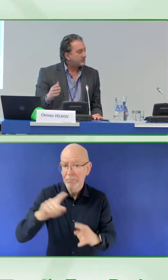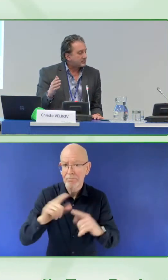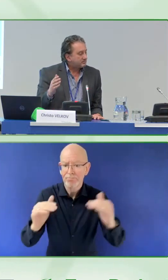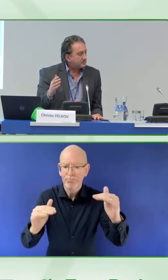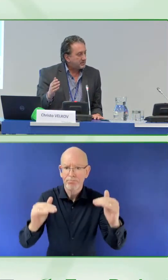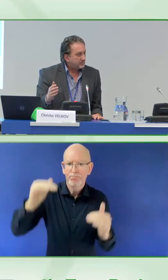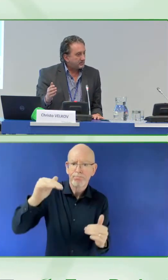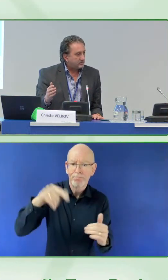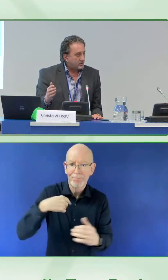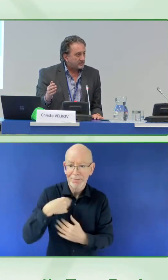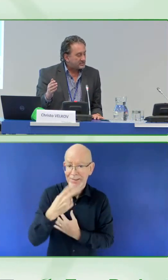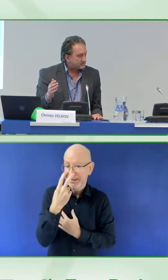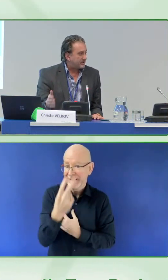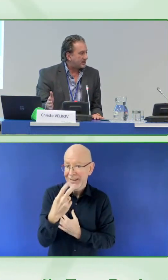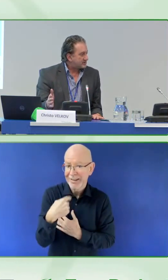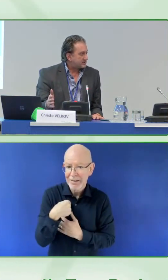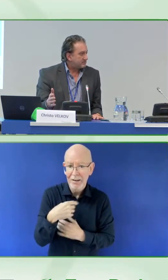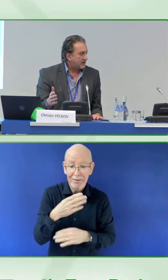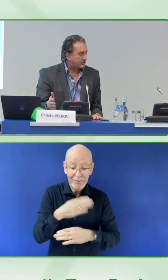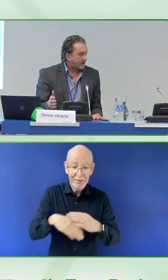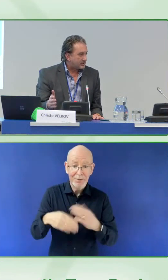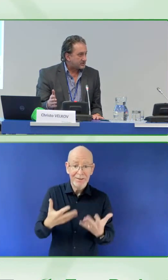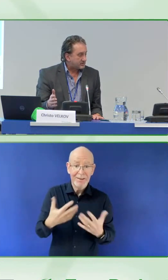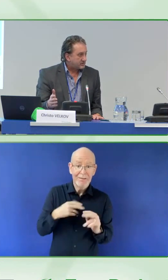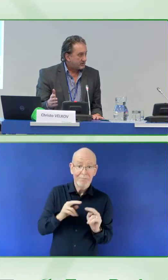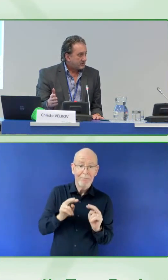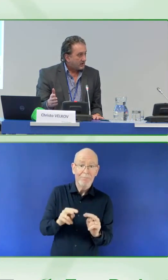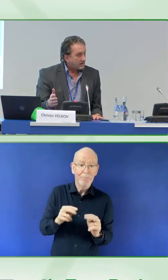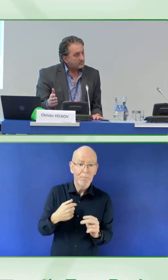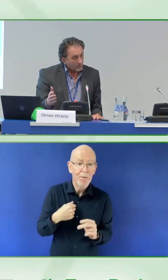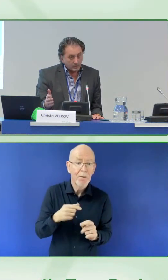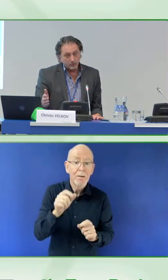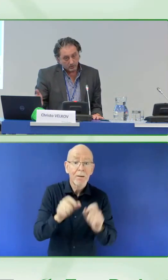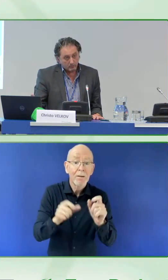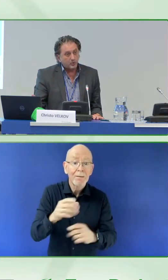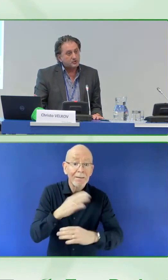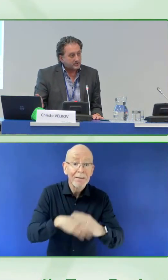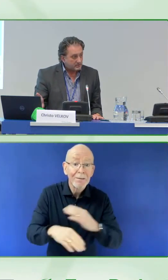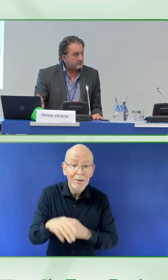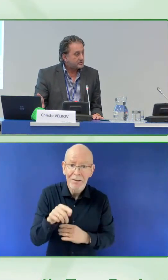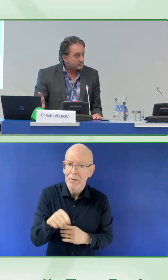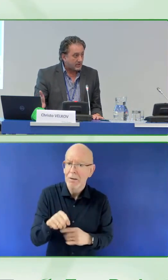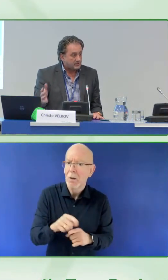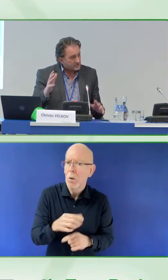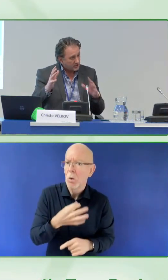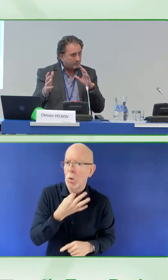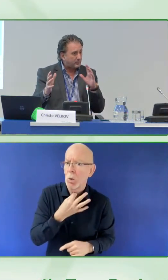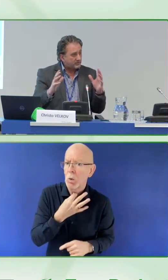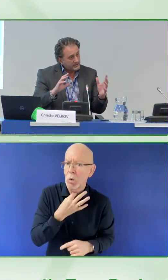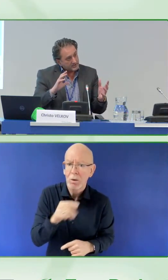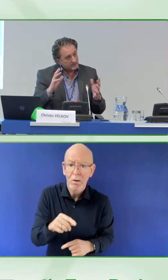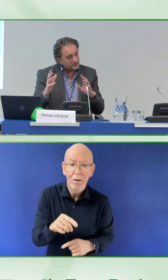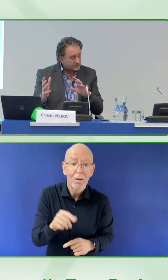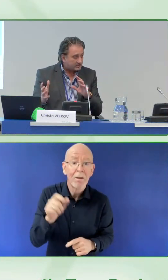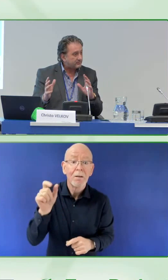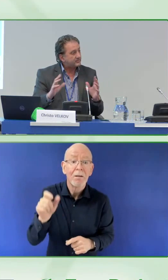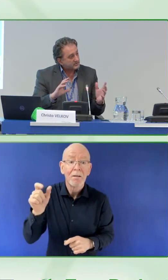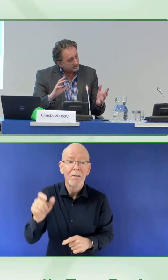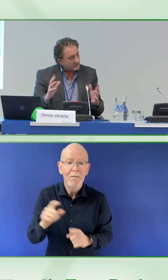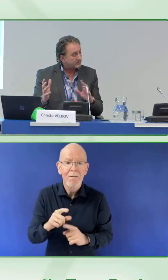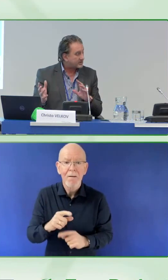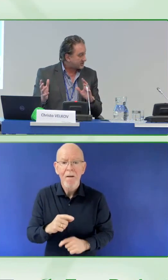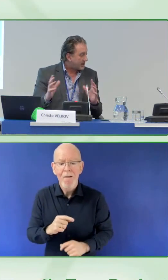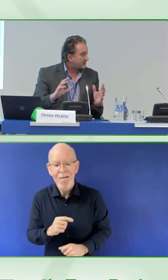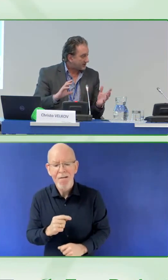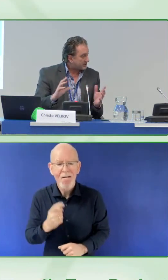Think about people who are displaced, migration. And while we're all watching the news today, geopolitical